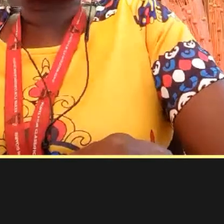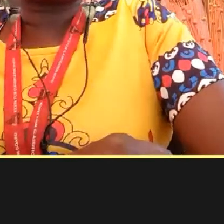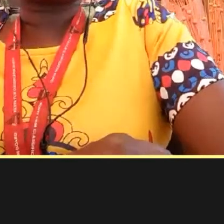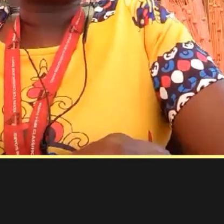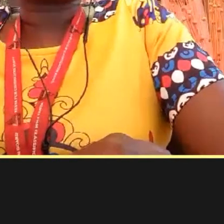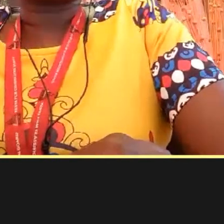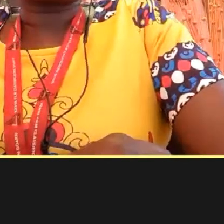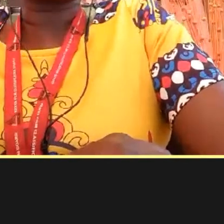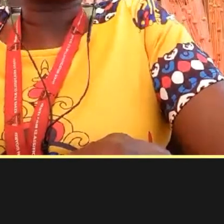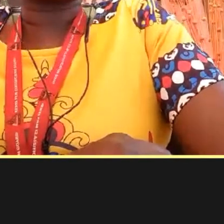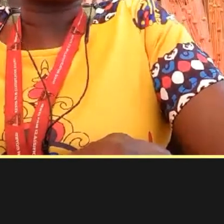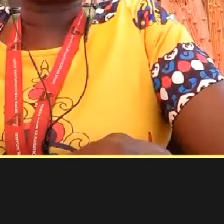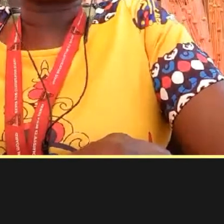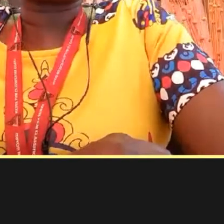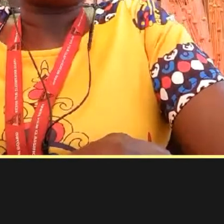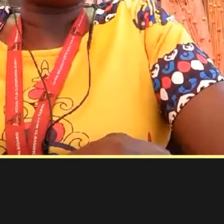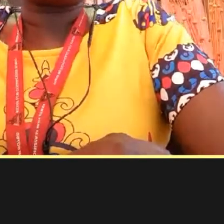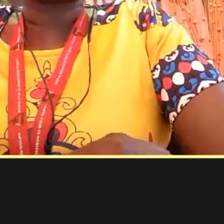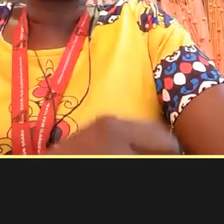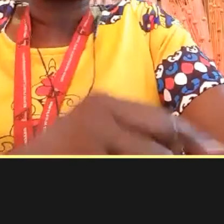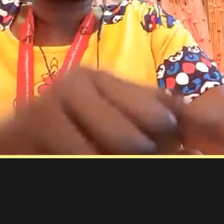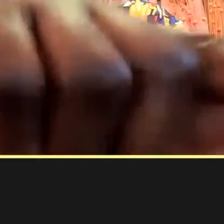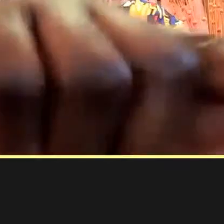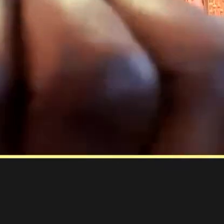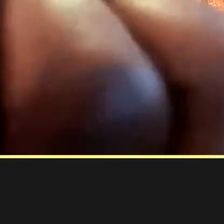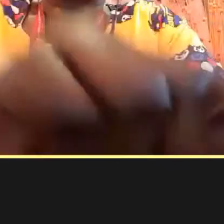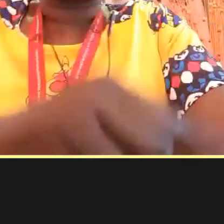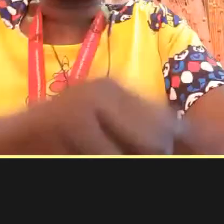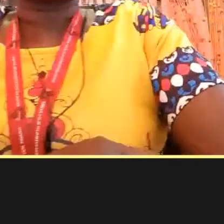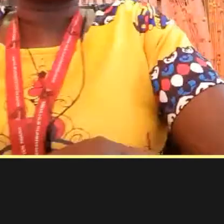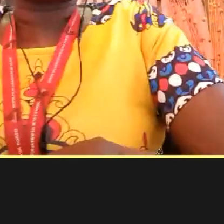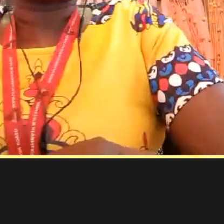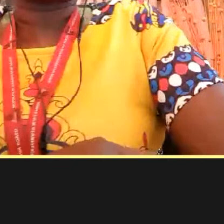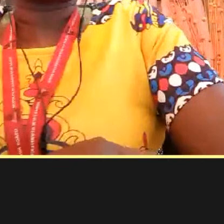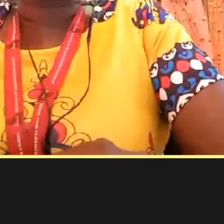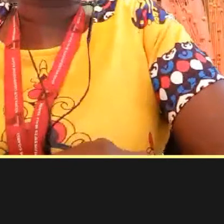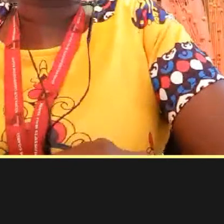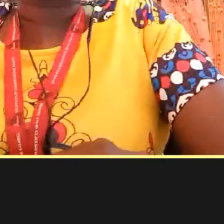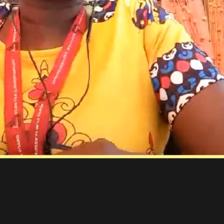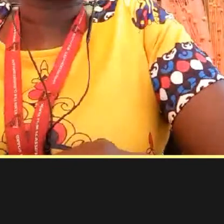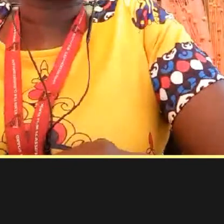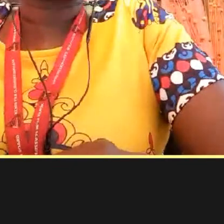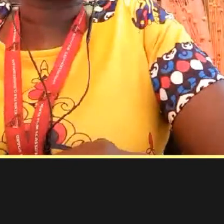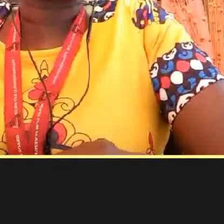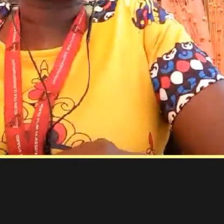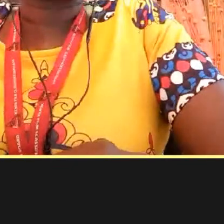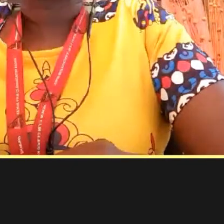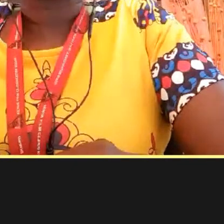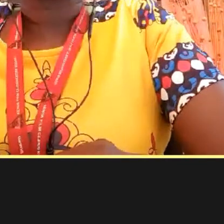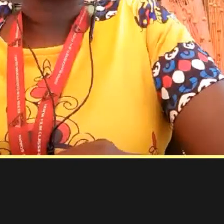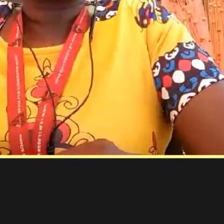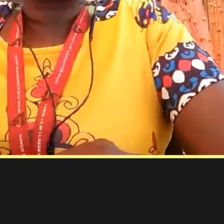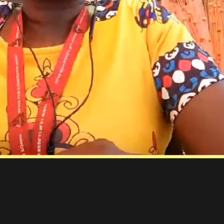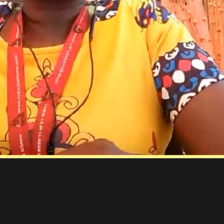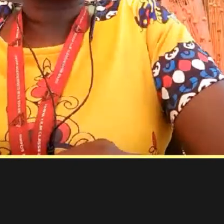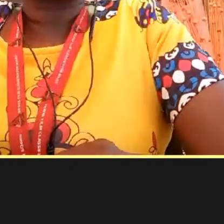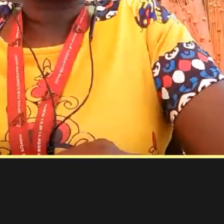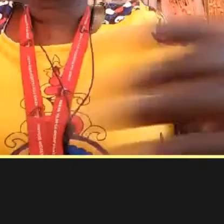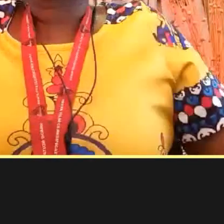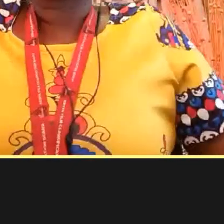Unless, Mike, you have anything else, then we are going to bring this to an end.